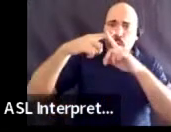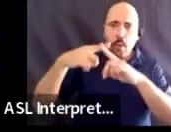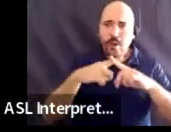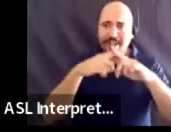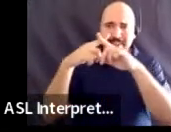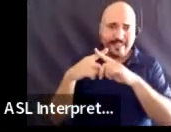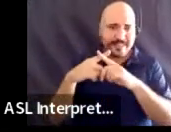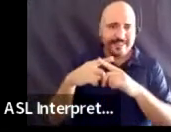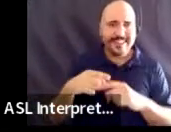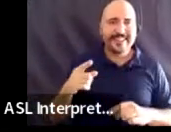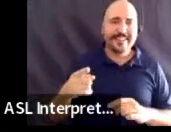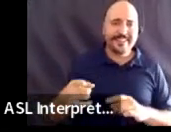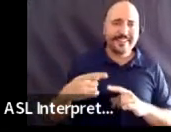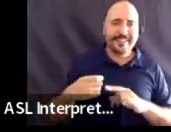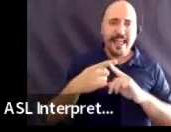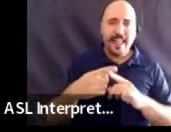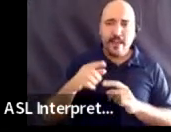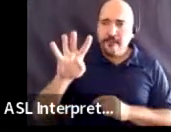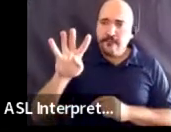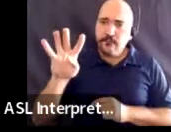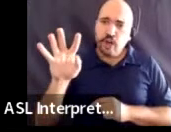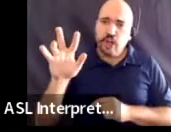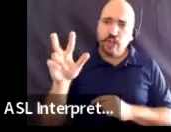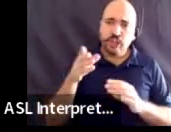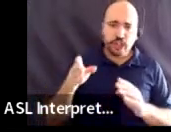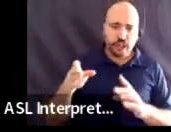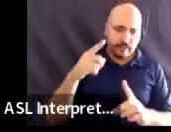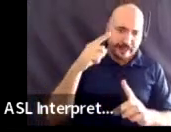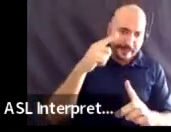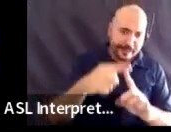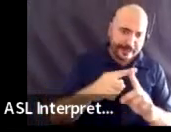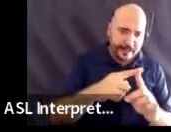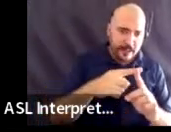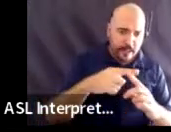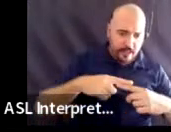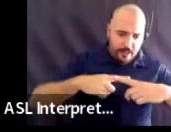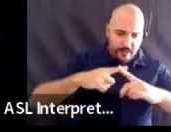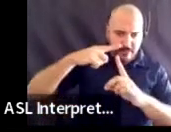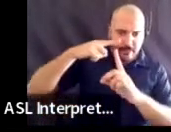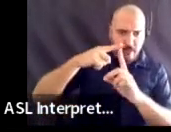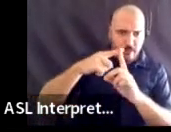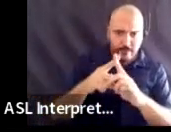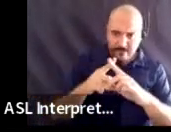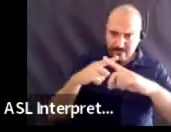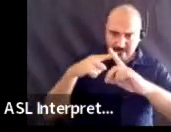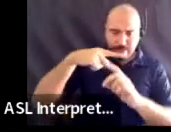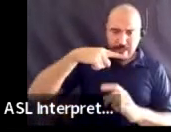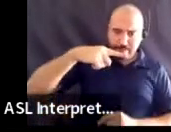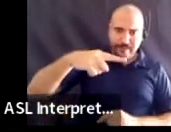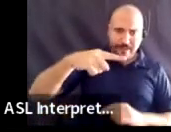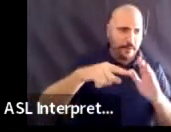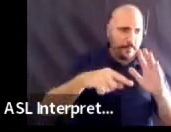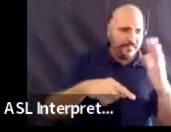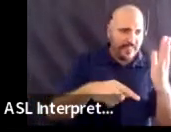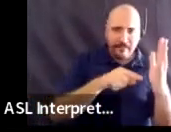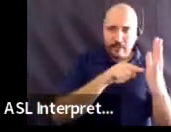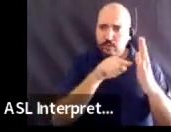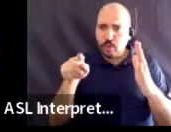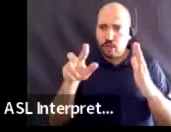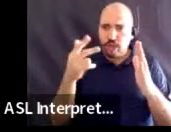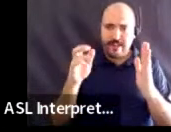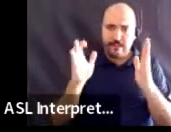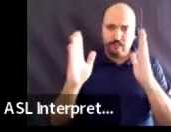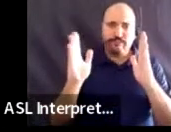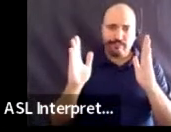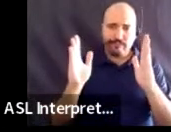is highlighting 43rd Street from 5th Avenue to 3rd Avenue, right? Or something along those lines. So just